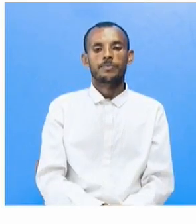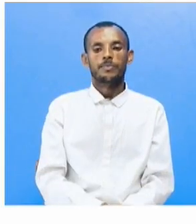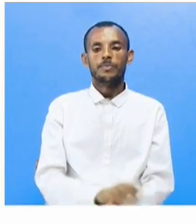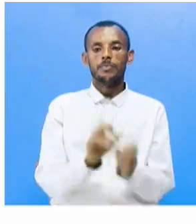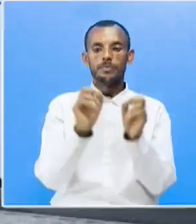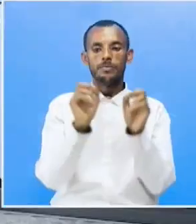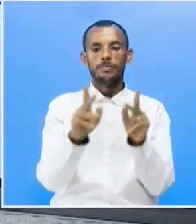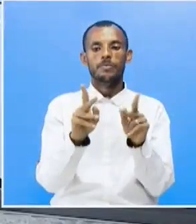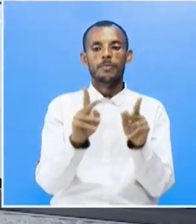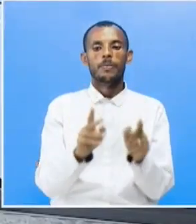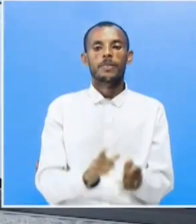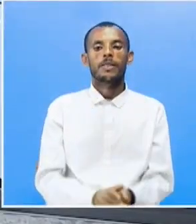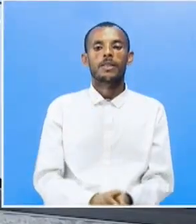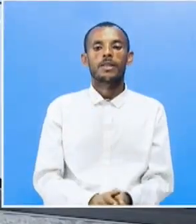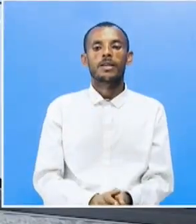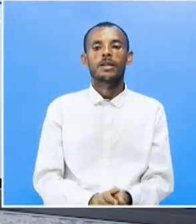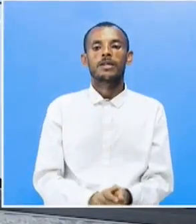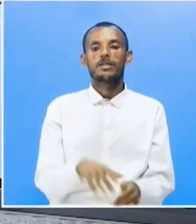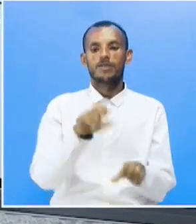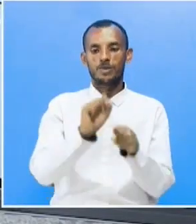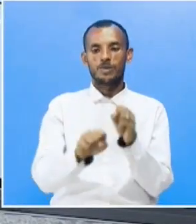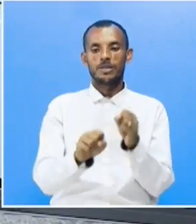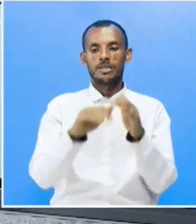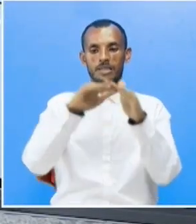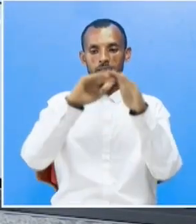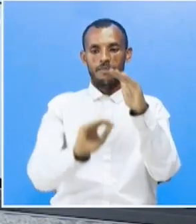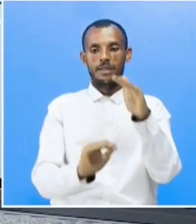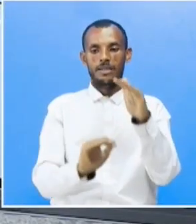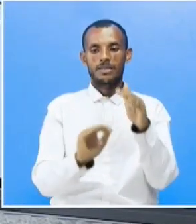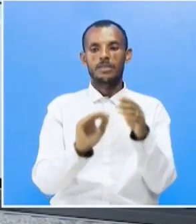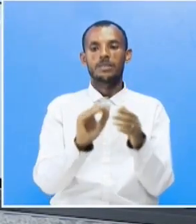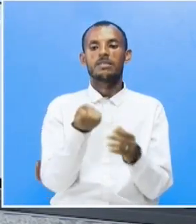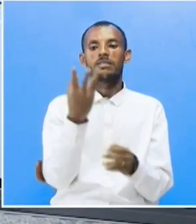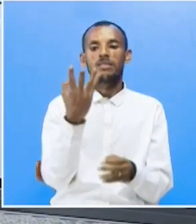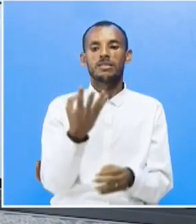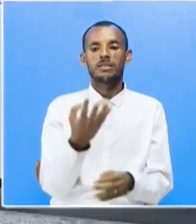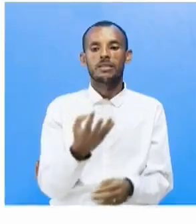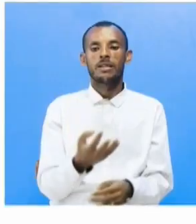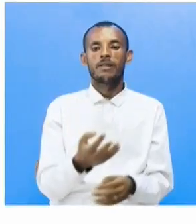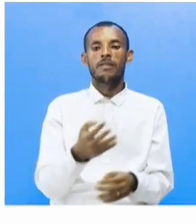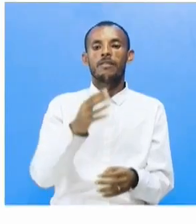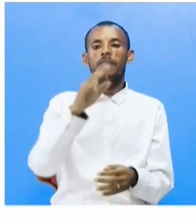Okay? So, what's the difference? It is simply